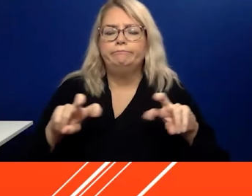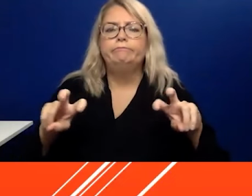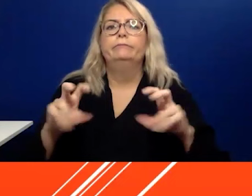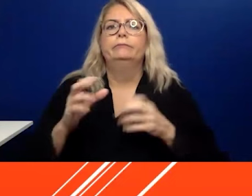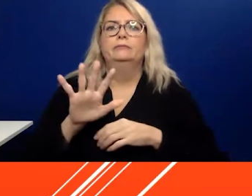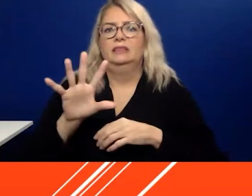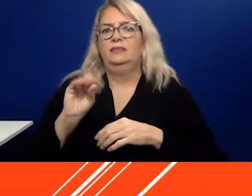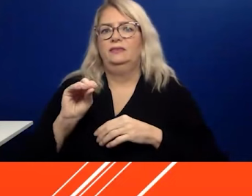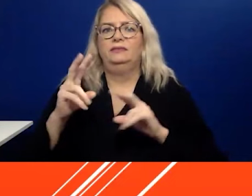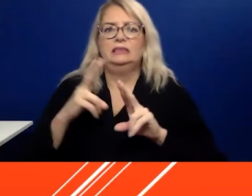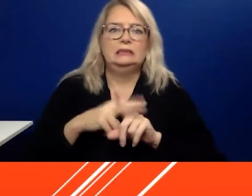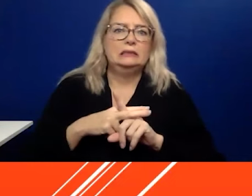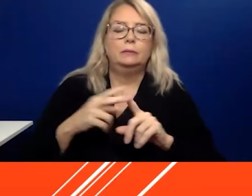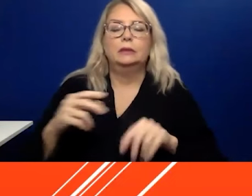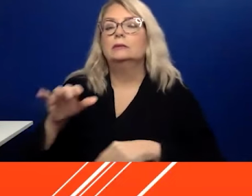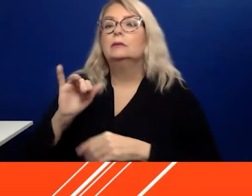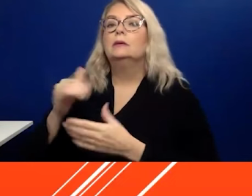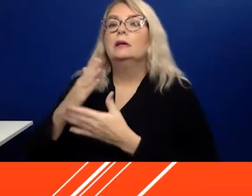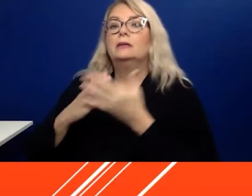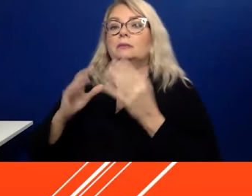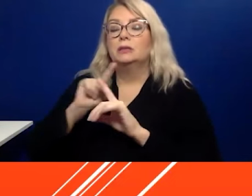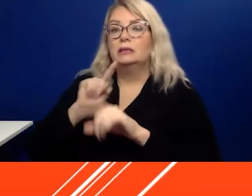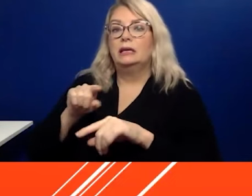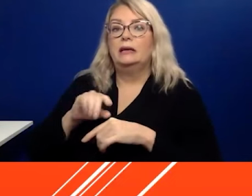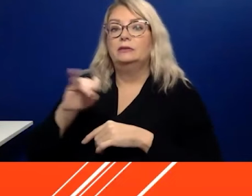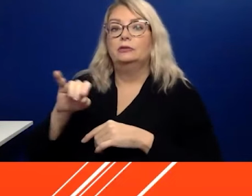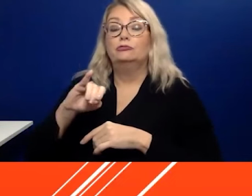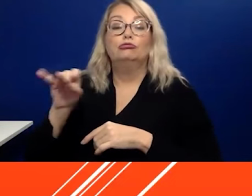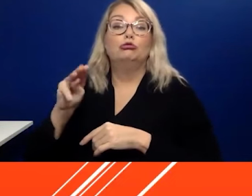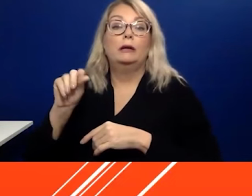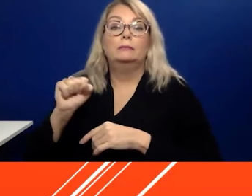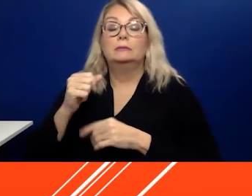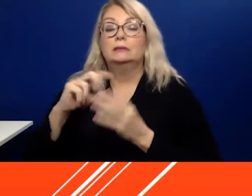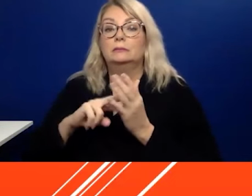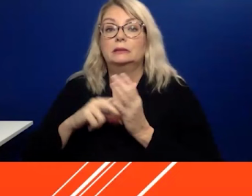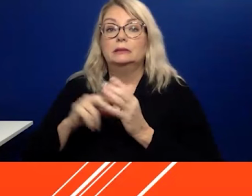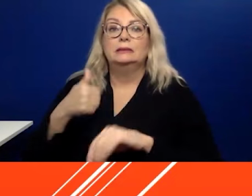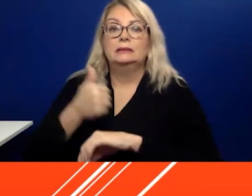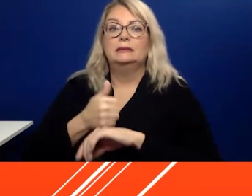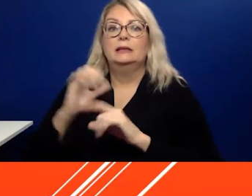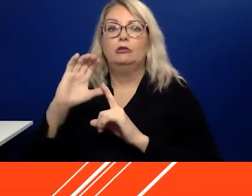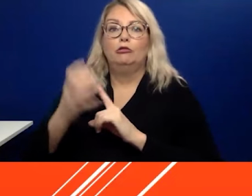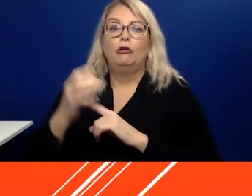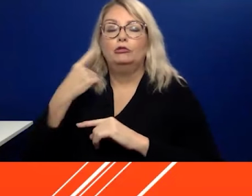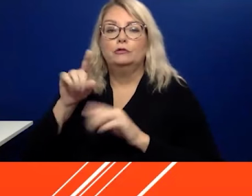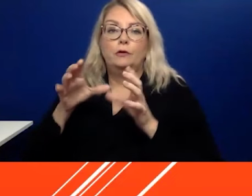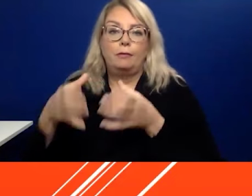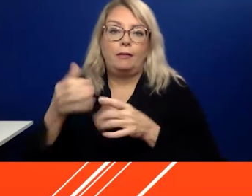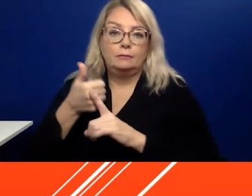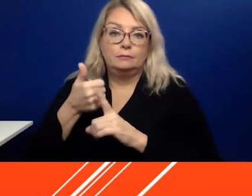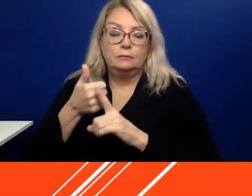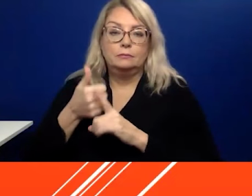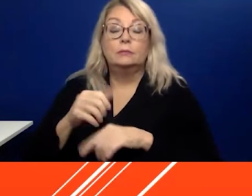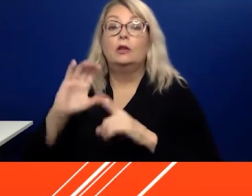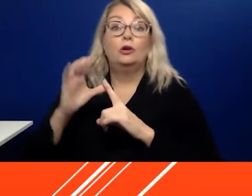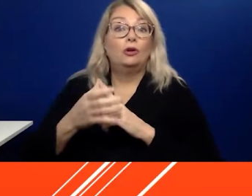part of the answer too. What James is really talking about here is he's setting a culture for the class. The culture is you're